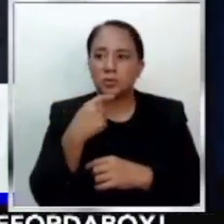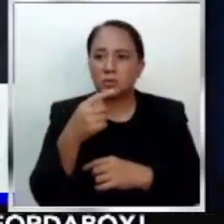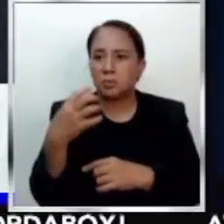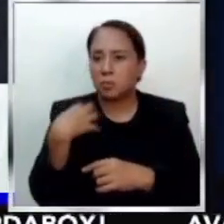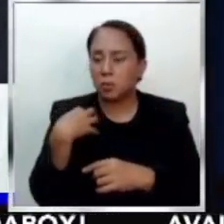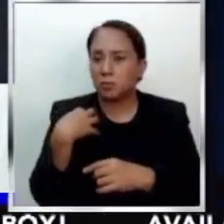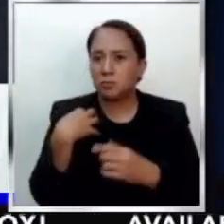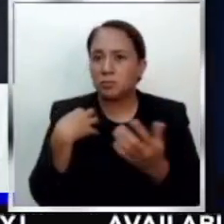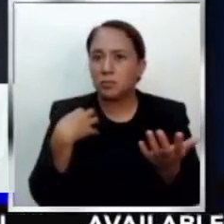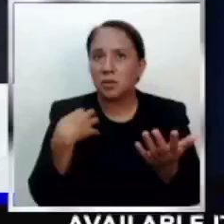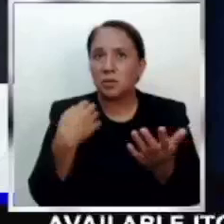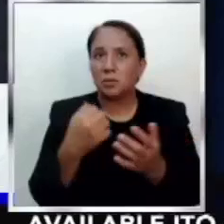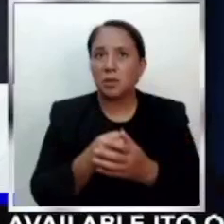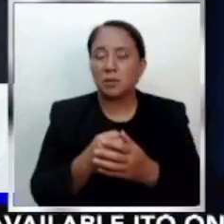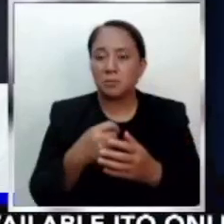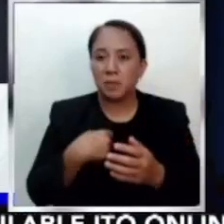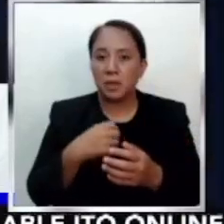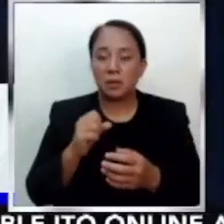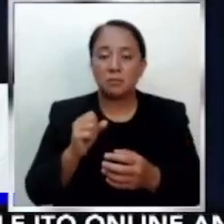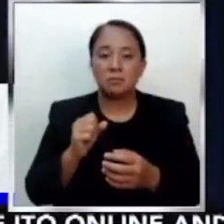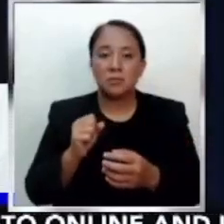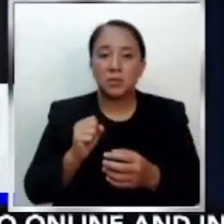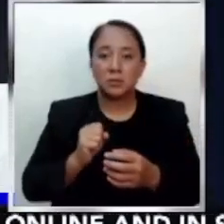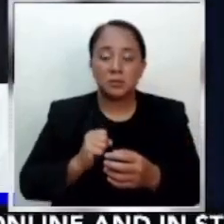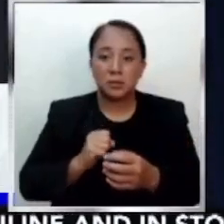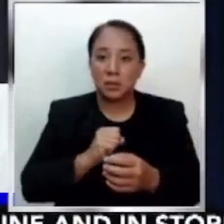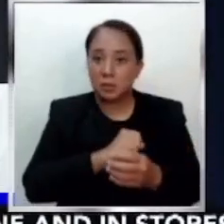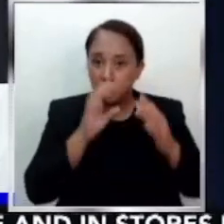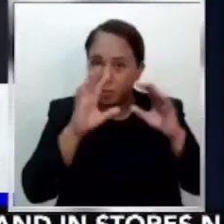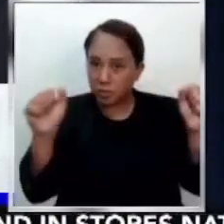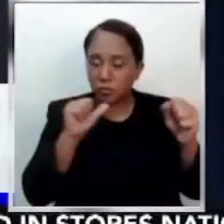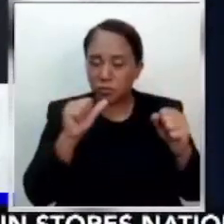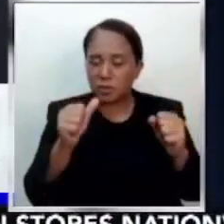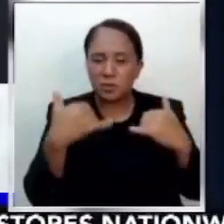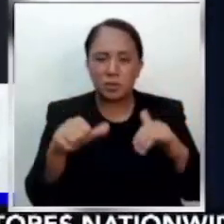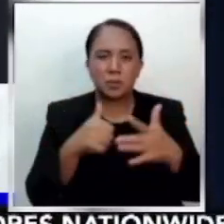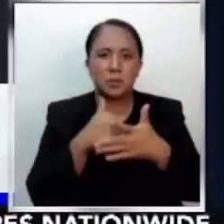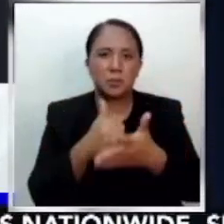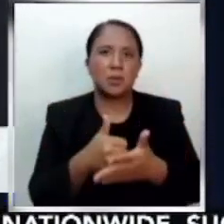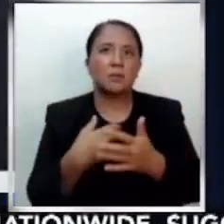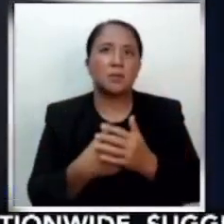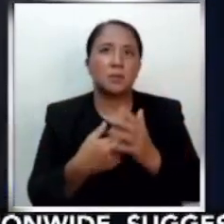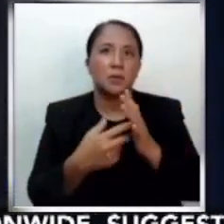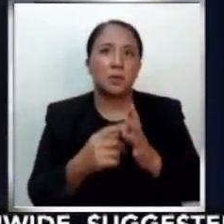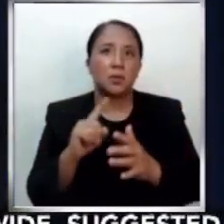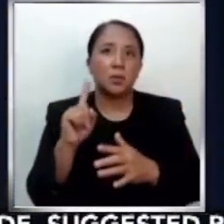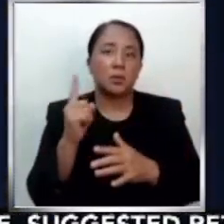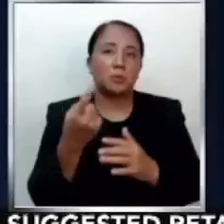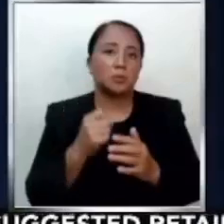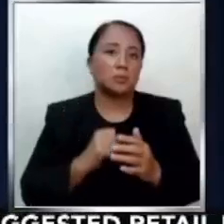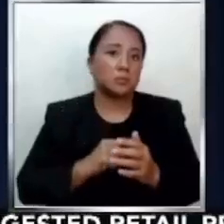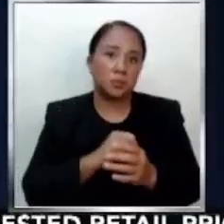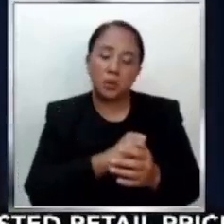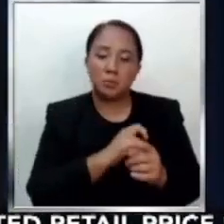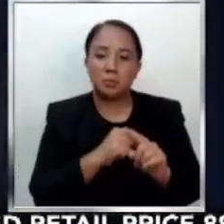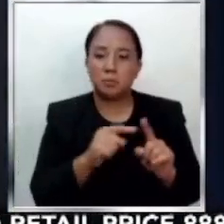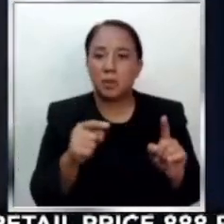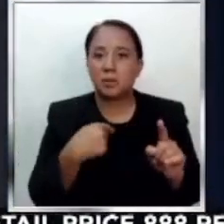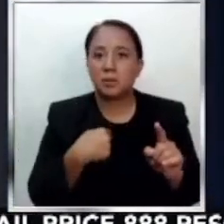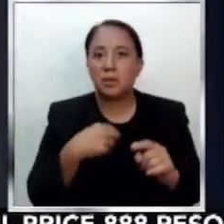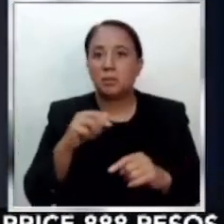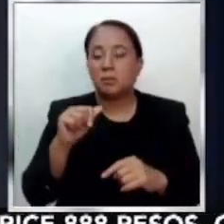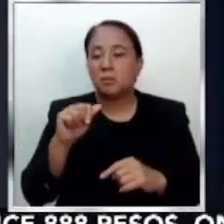SP man ako o hindi, tutulong pa rin ako. I represented the Senate because I was the only senator there, but I'm also the majority leader of the Senate.